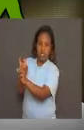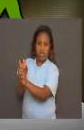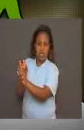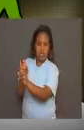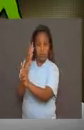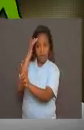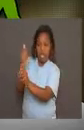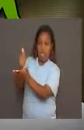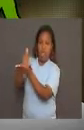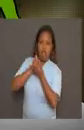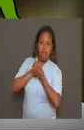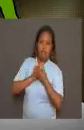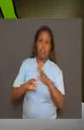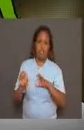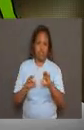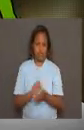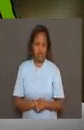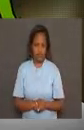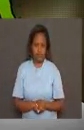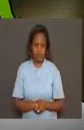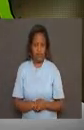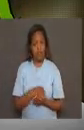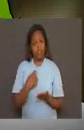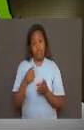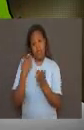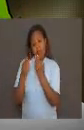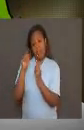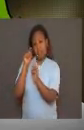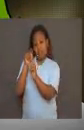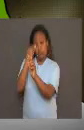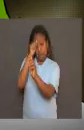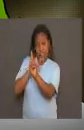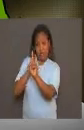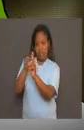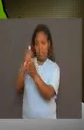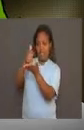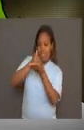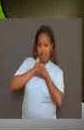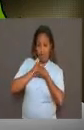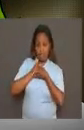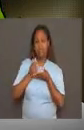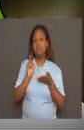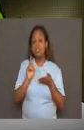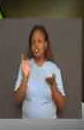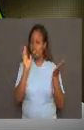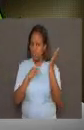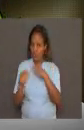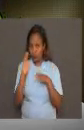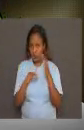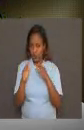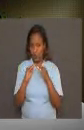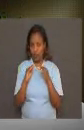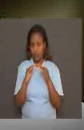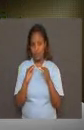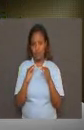for help. If this person helps you, the problem will